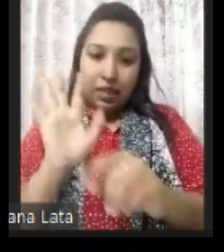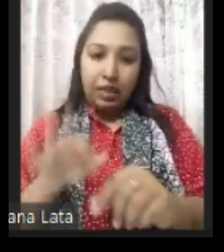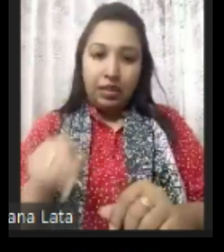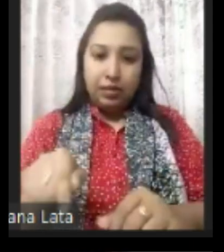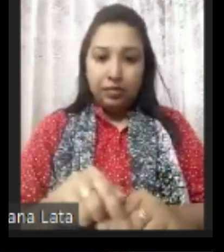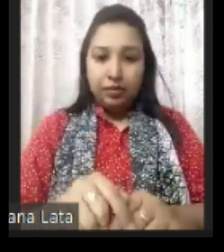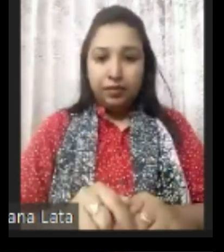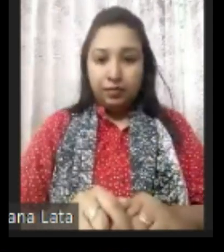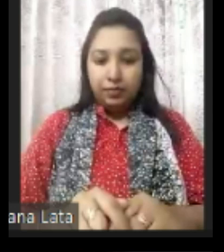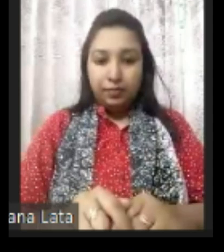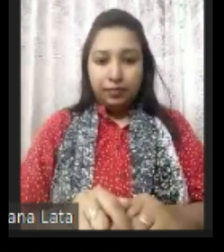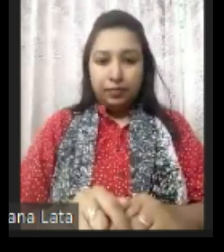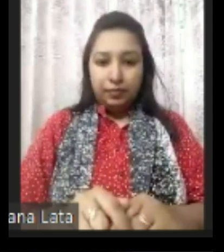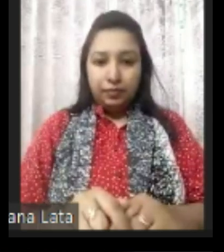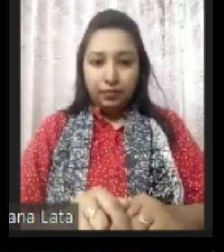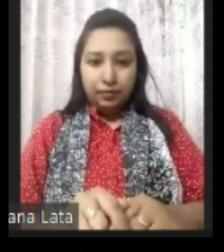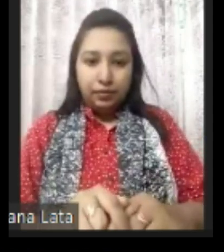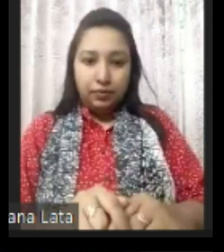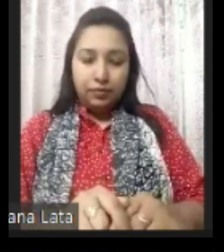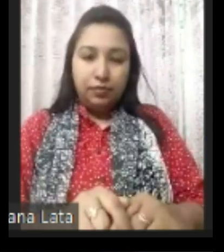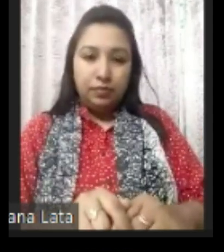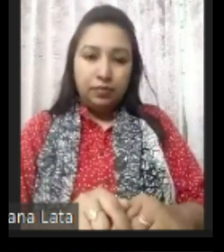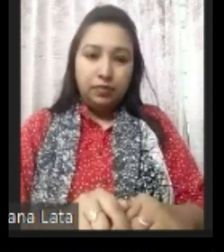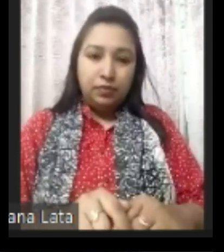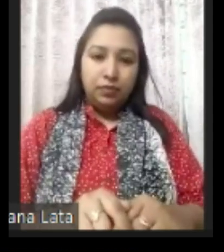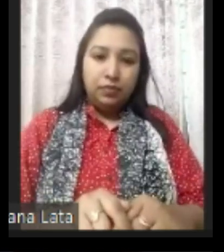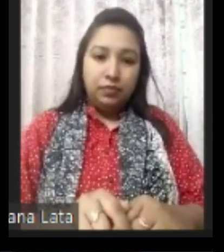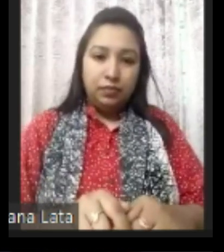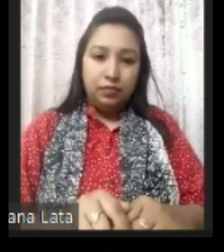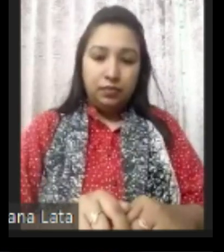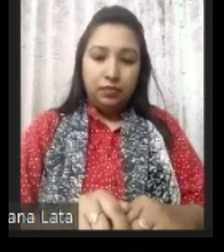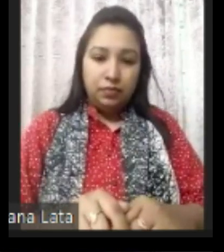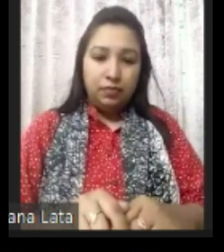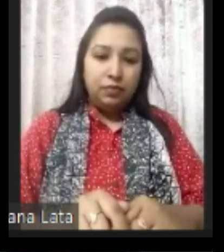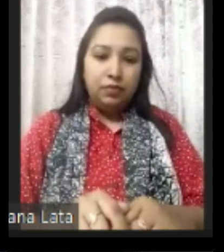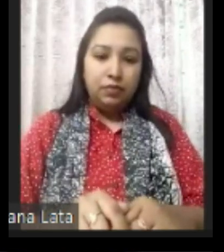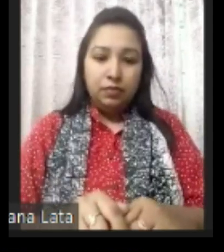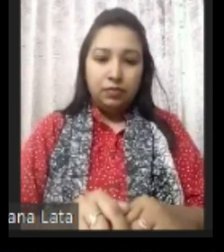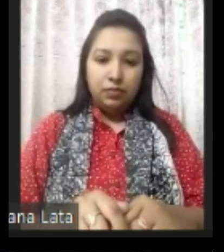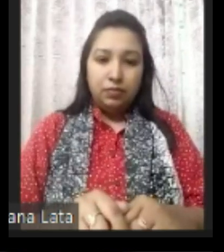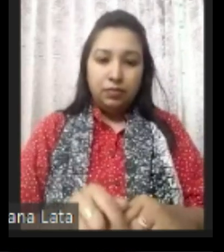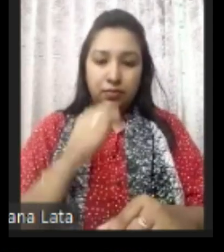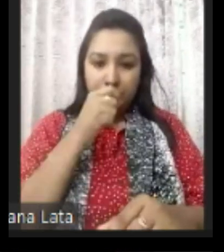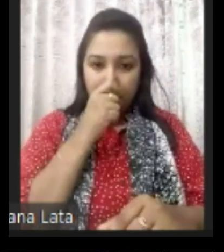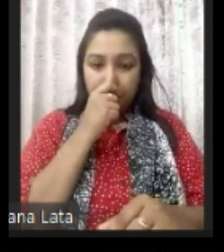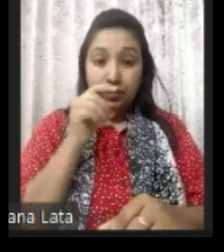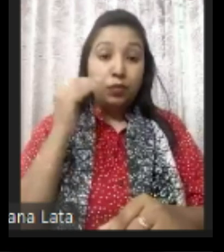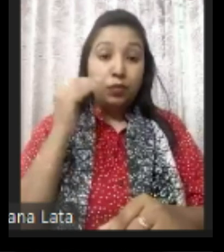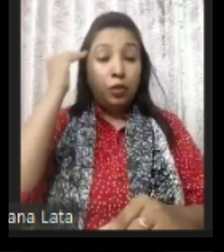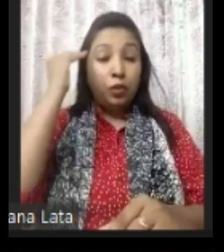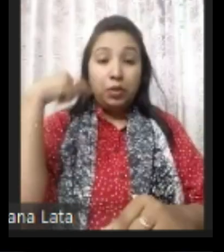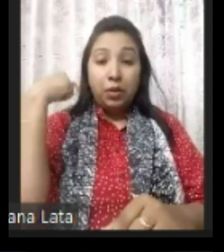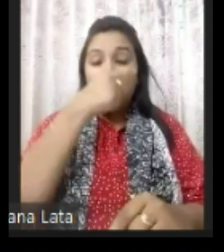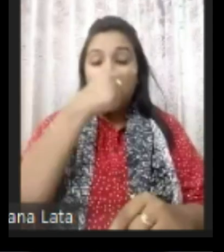trained our participants who have disabilities, many different types of disabilities, but there are lots of gaps that